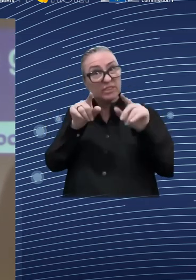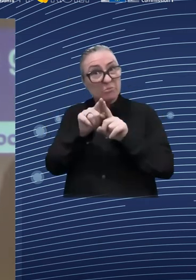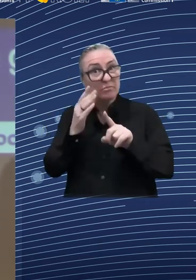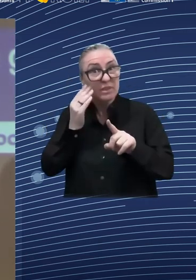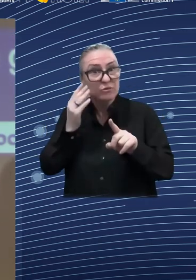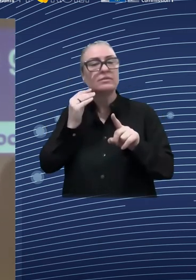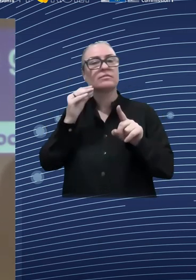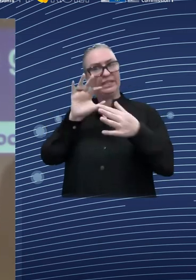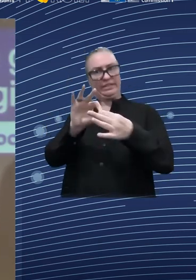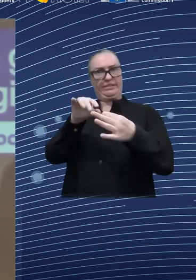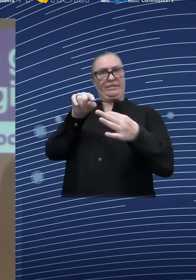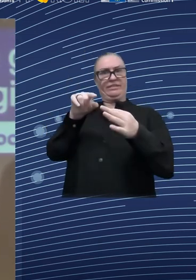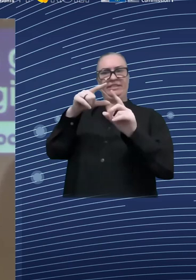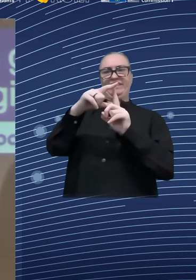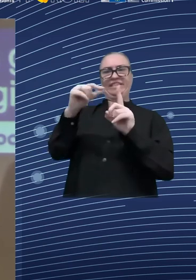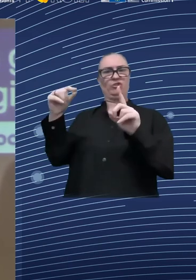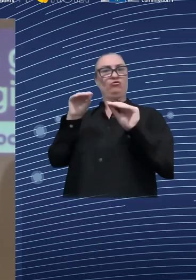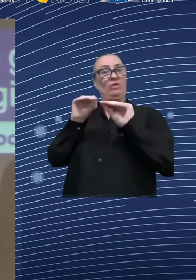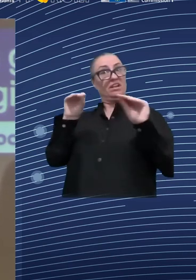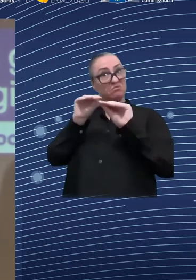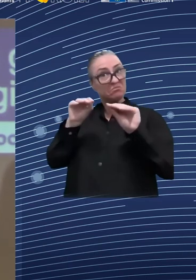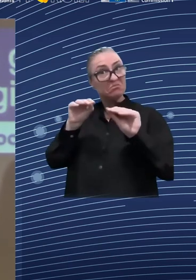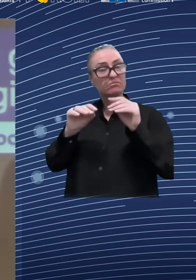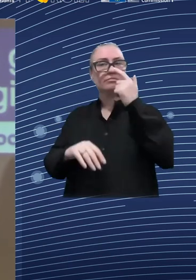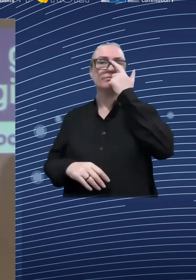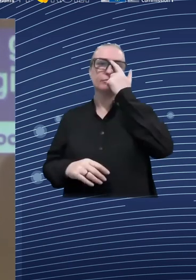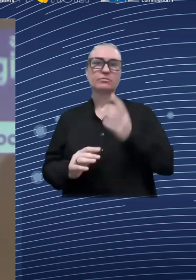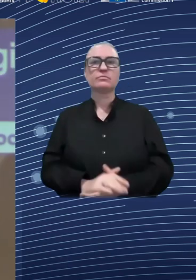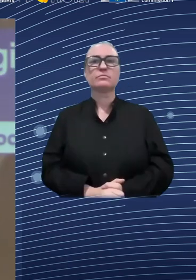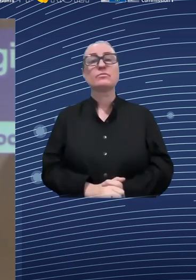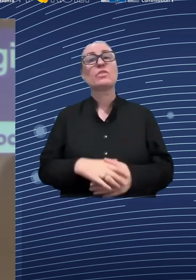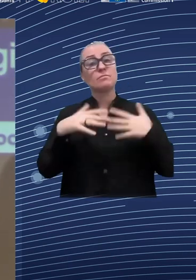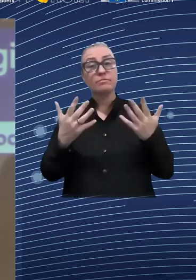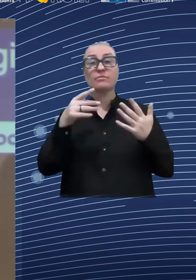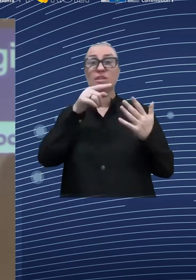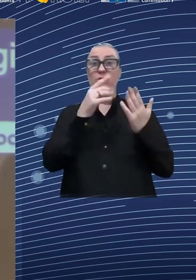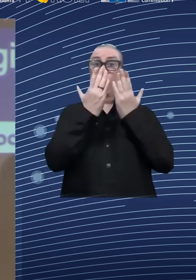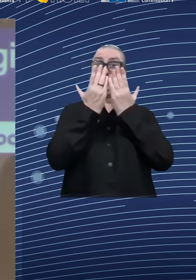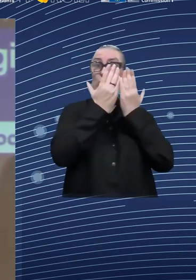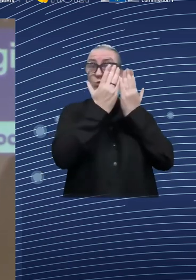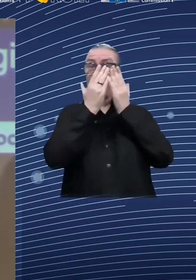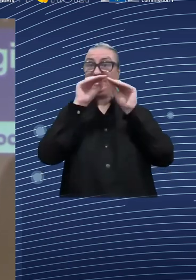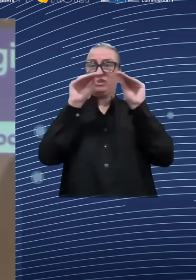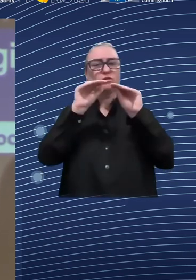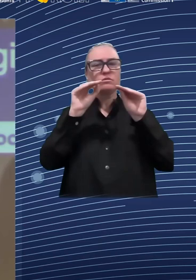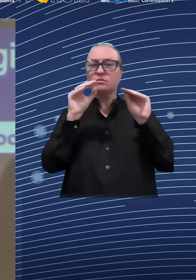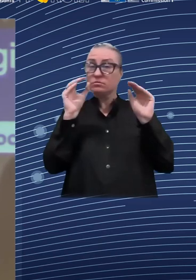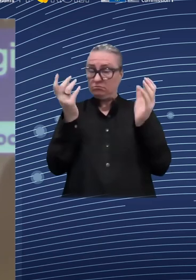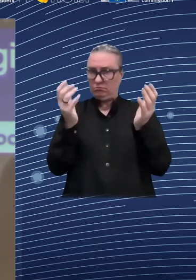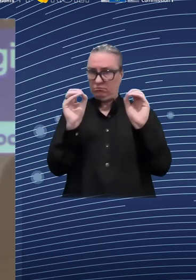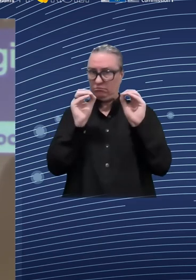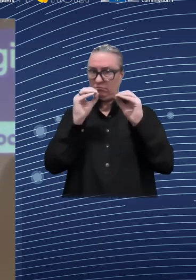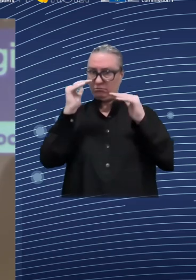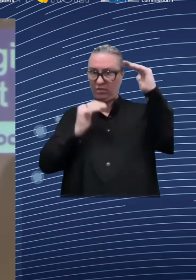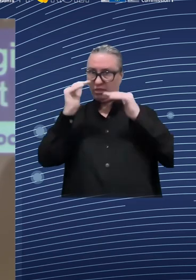difference. But I think when we are aiming at schools, and there are no, like,